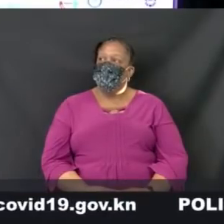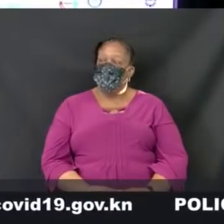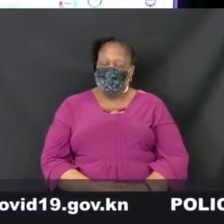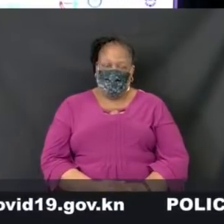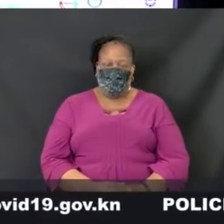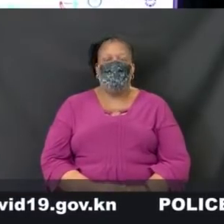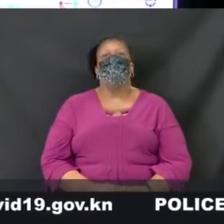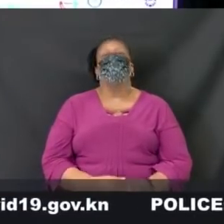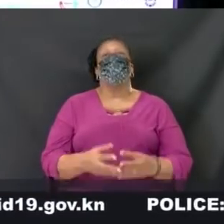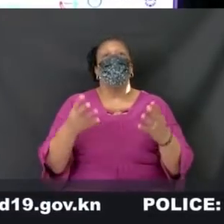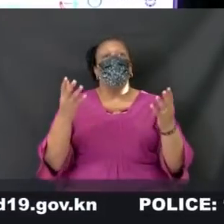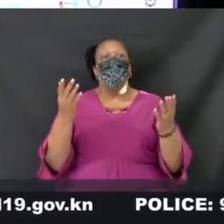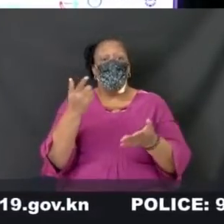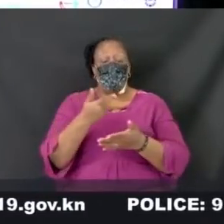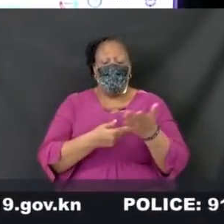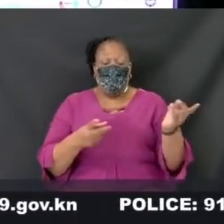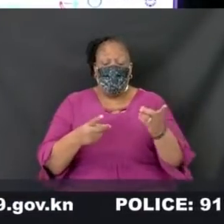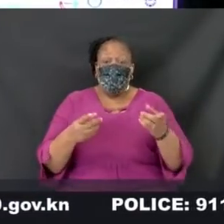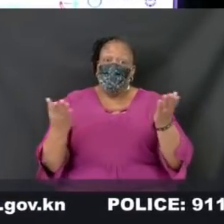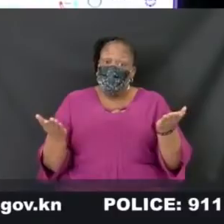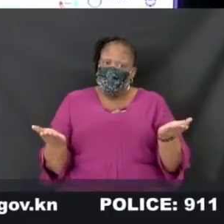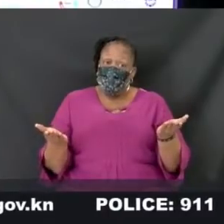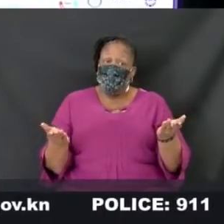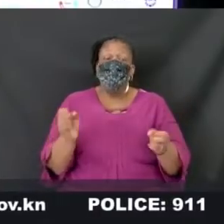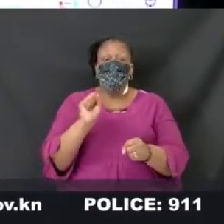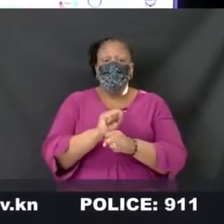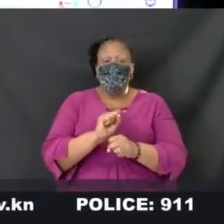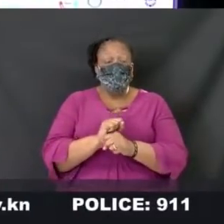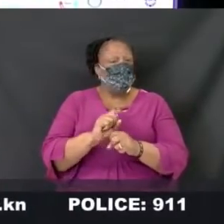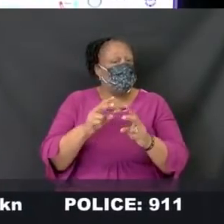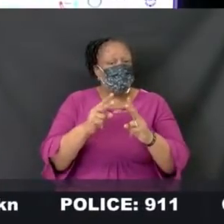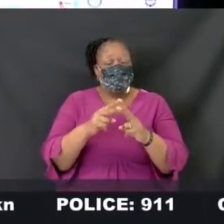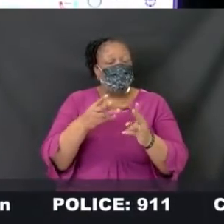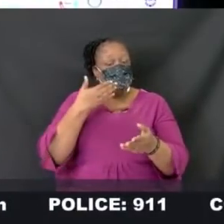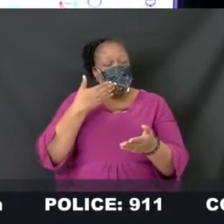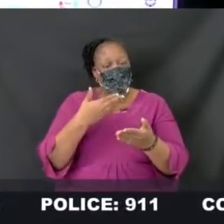been working well. In our task force meeting yesterday, we